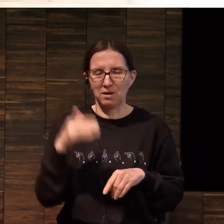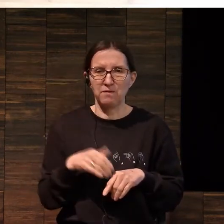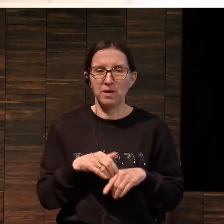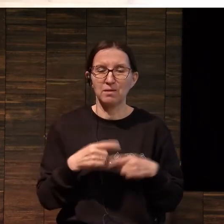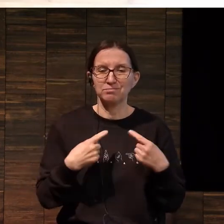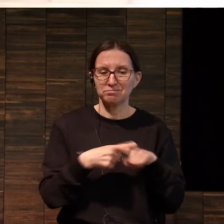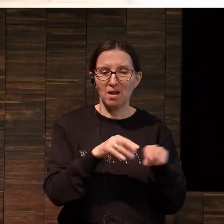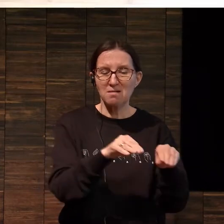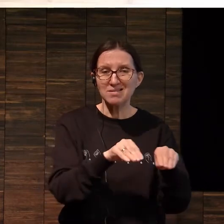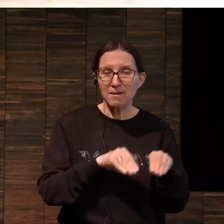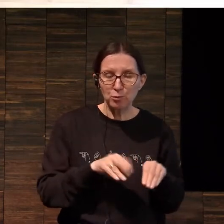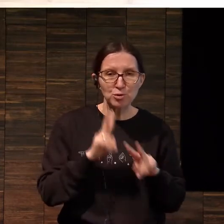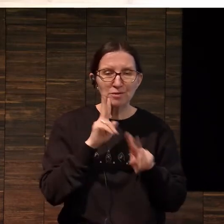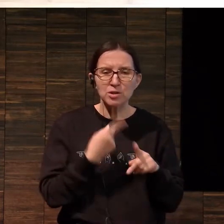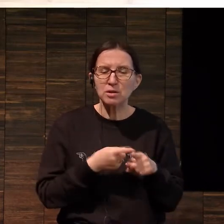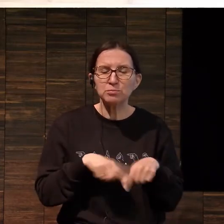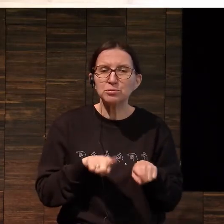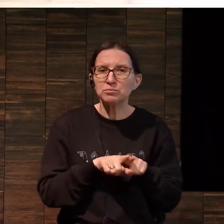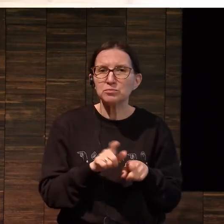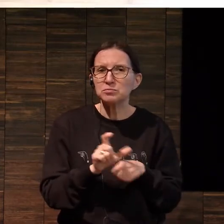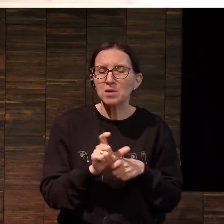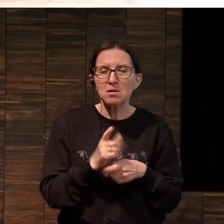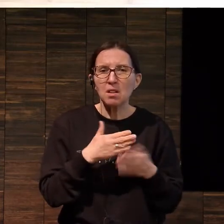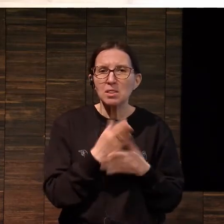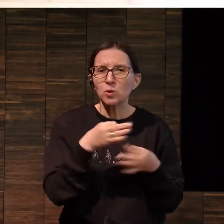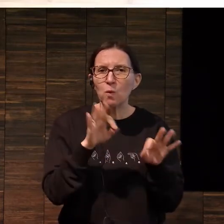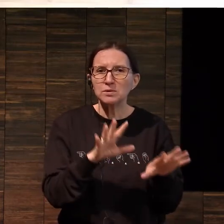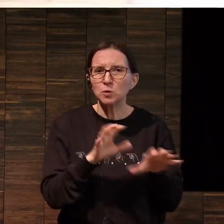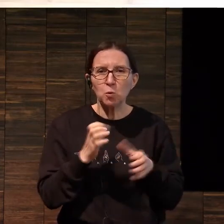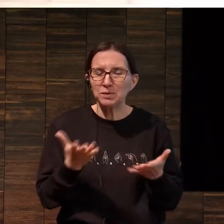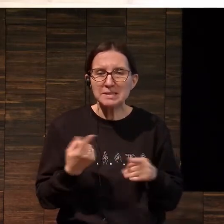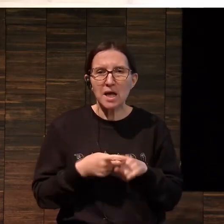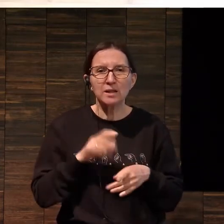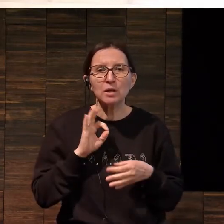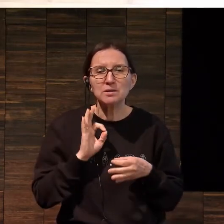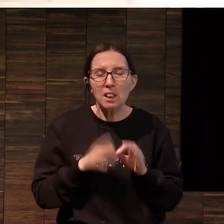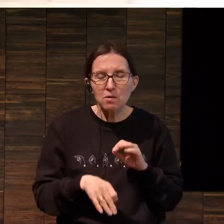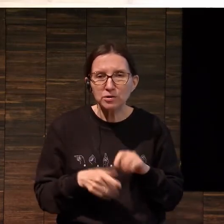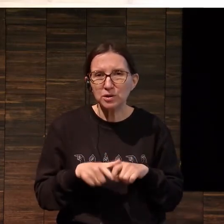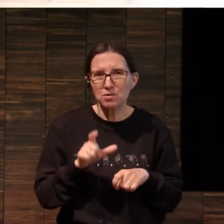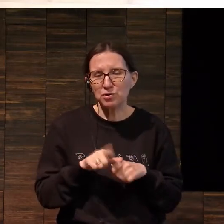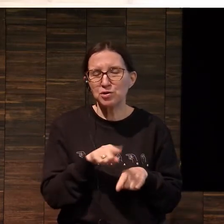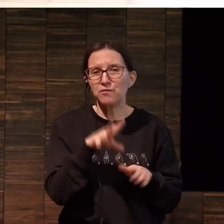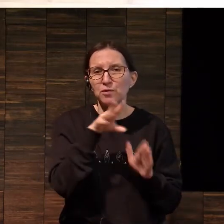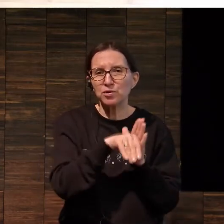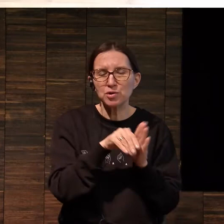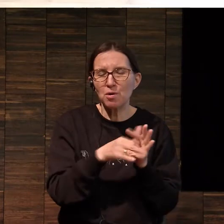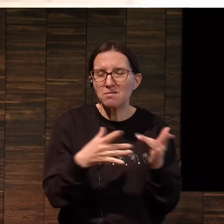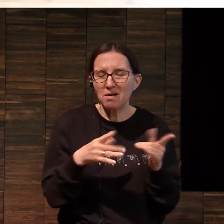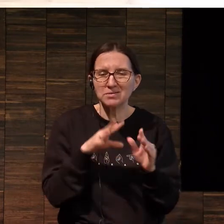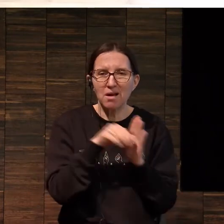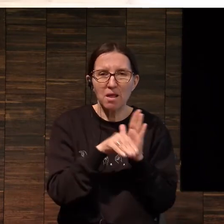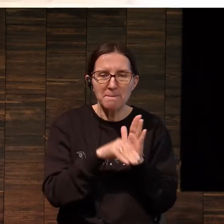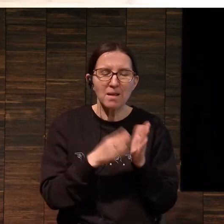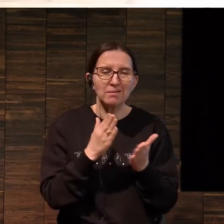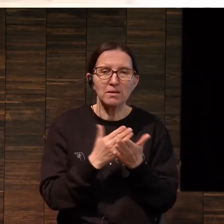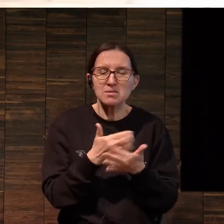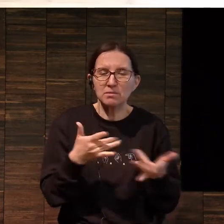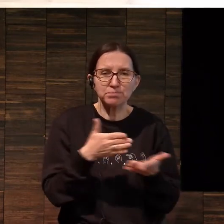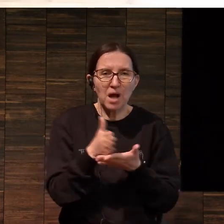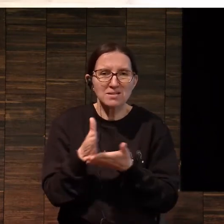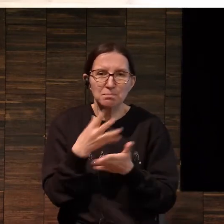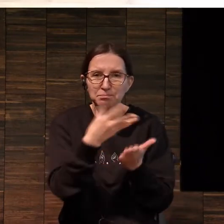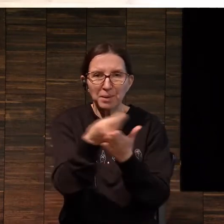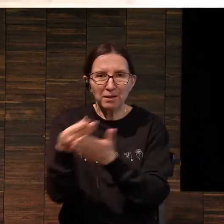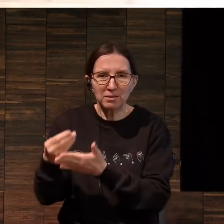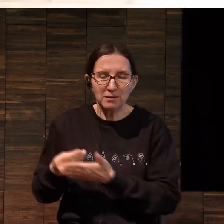very complex. There's a lot of moving parts. There's a giant scale of disabilities you have to cover. So even if you're a very